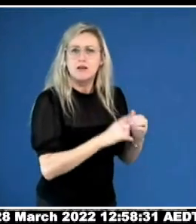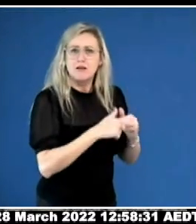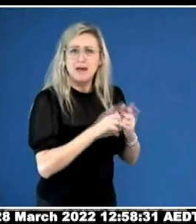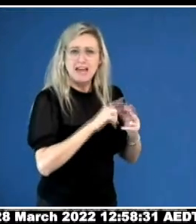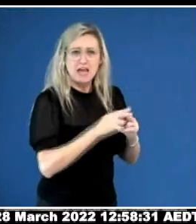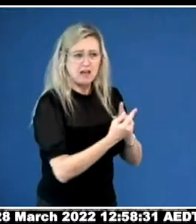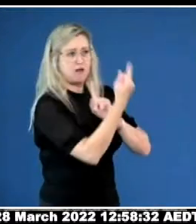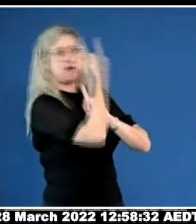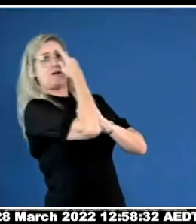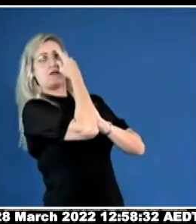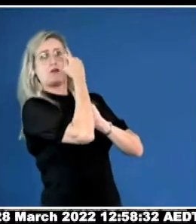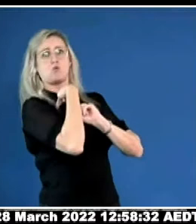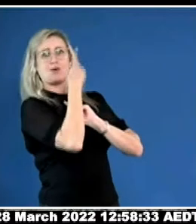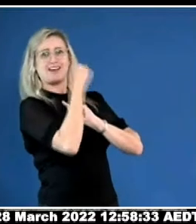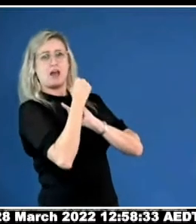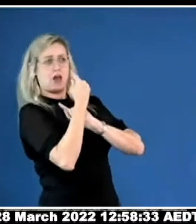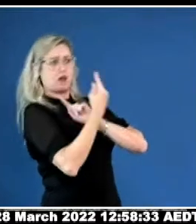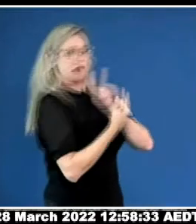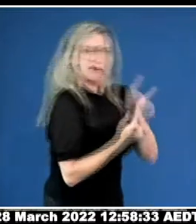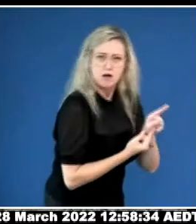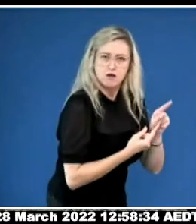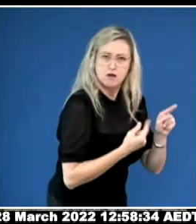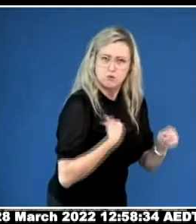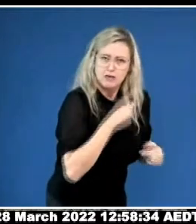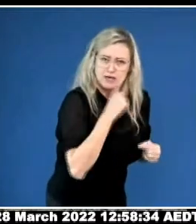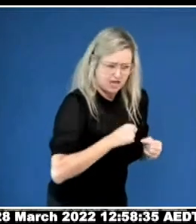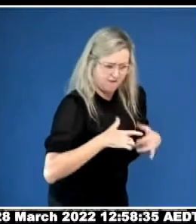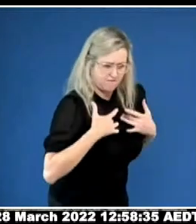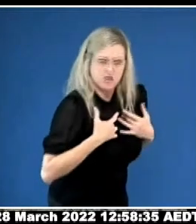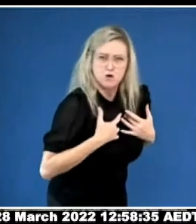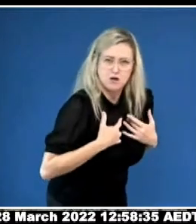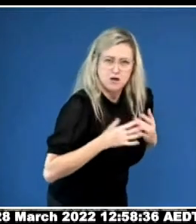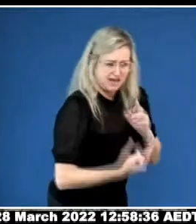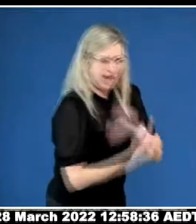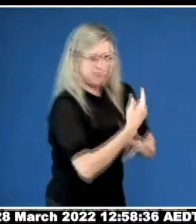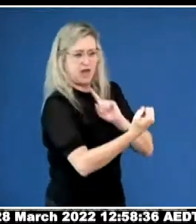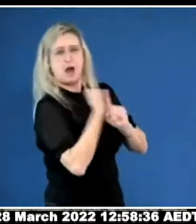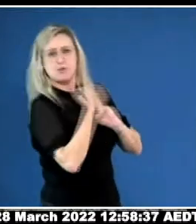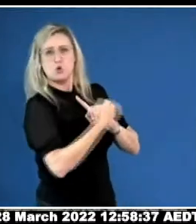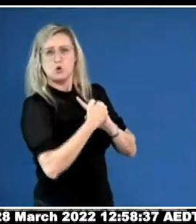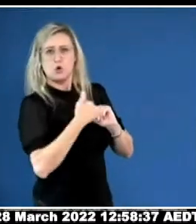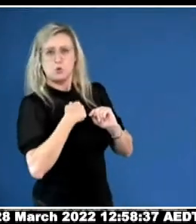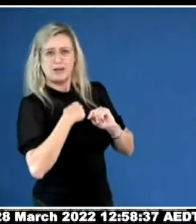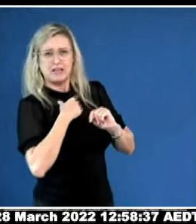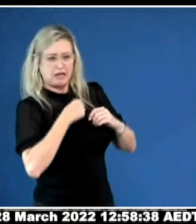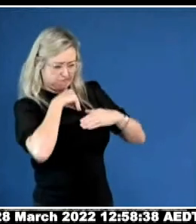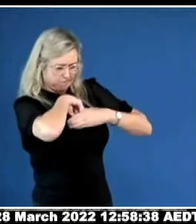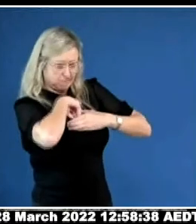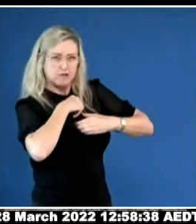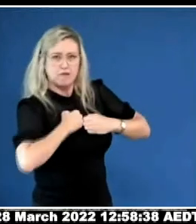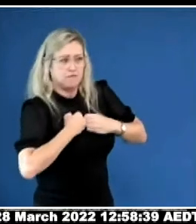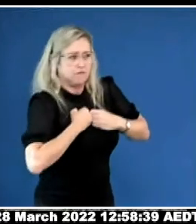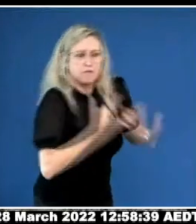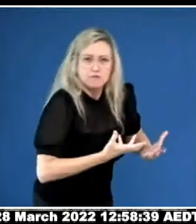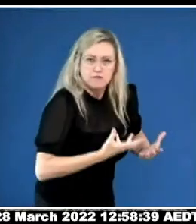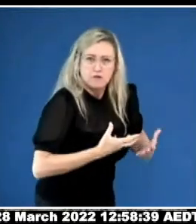yell or we do become hysterical because we've just been abused. Mm. And that was then rather